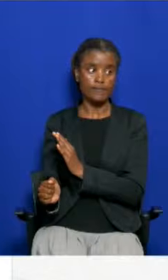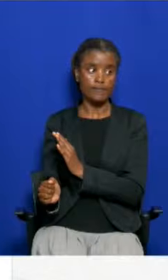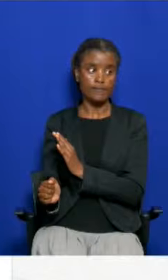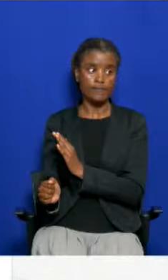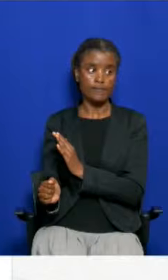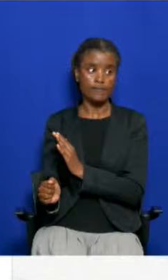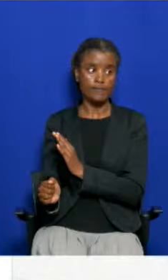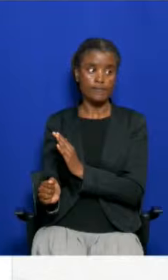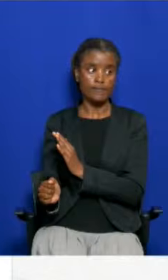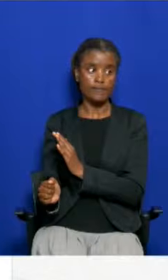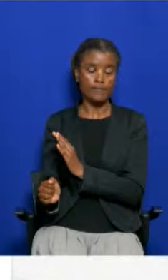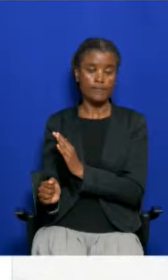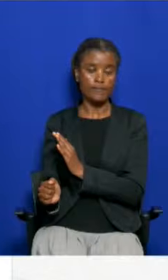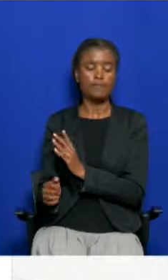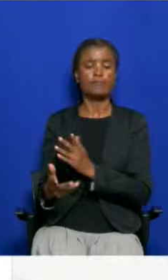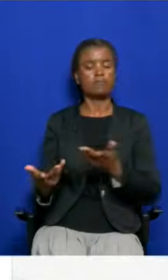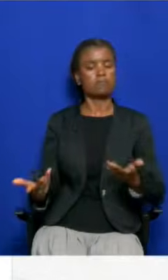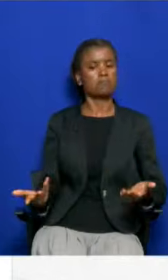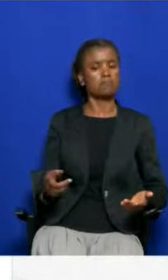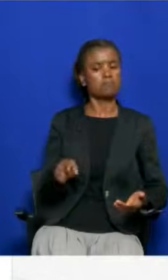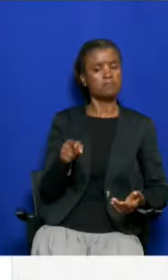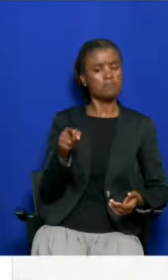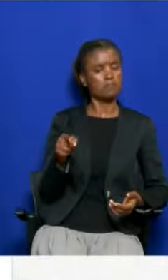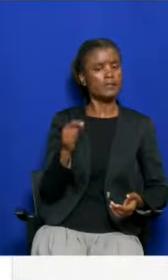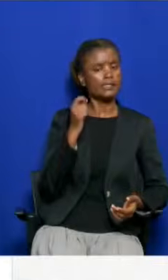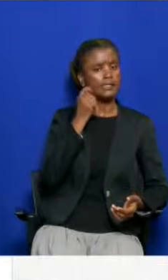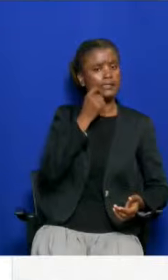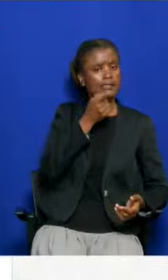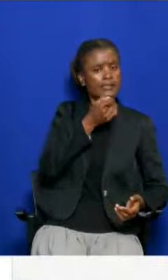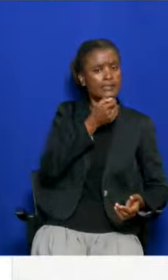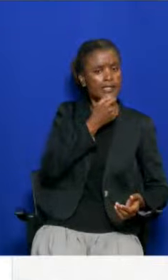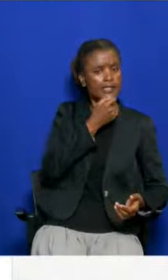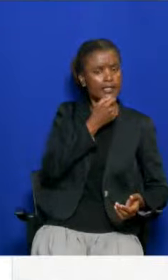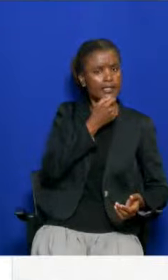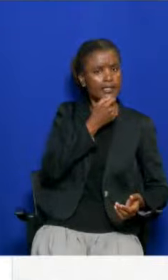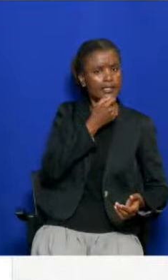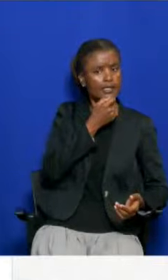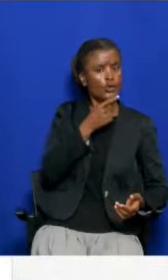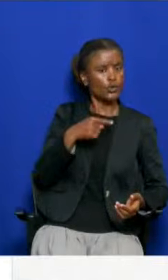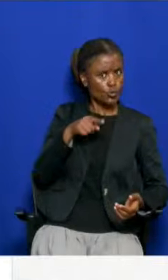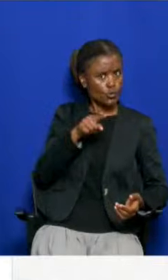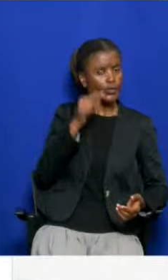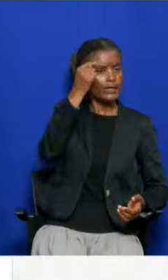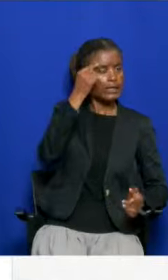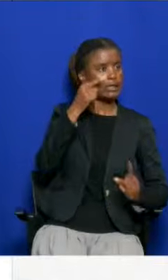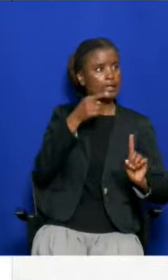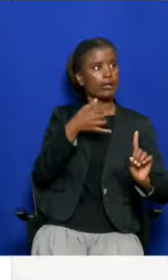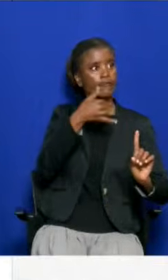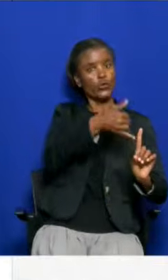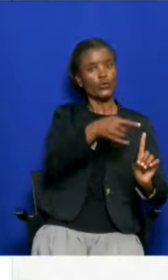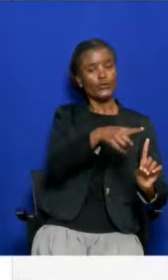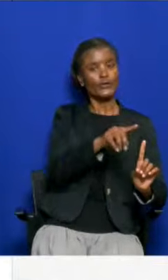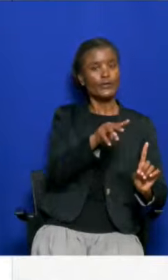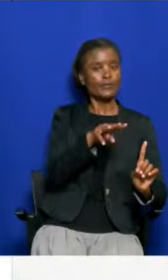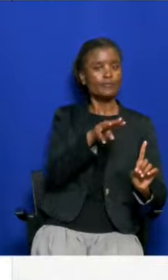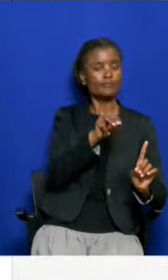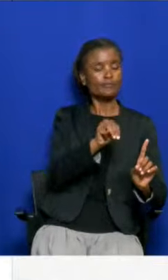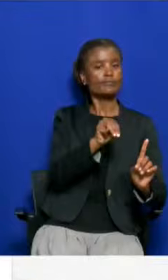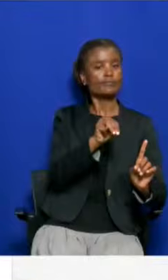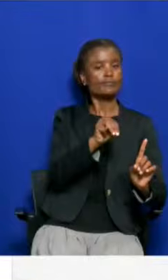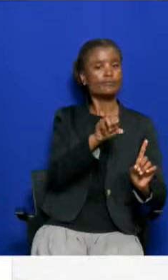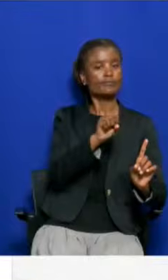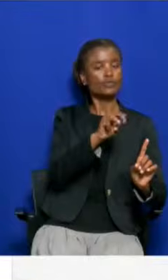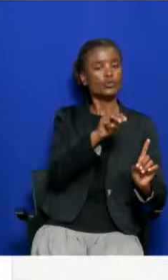what did he say that made you want to call Mr. Mkhwanazi? Okay. He said specifically, I quote his